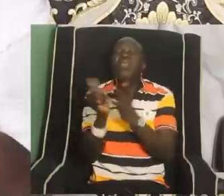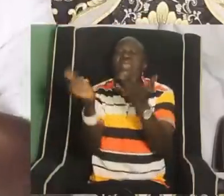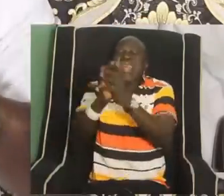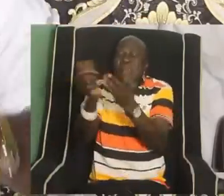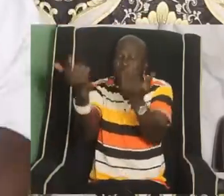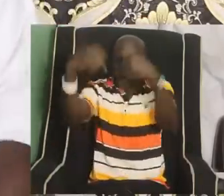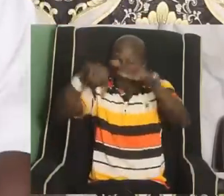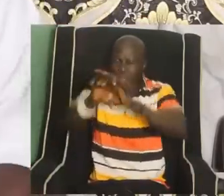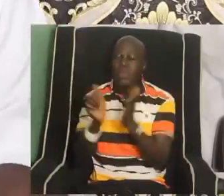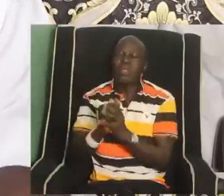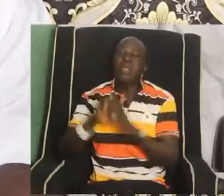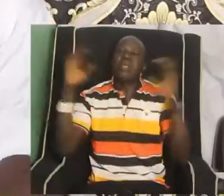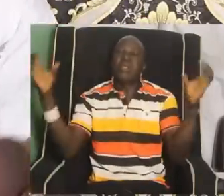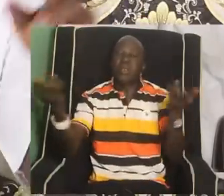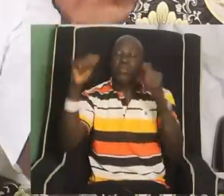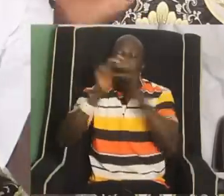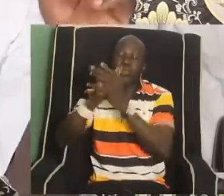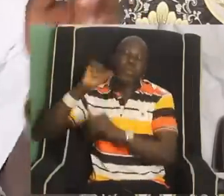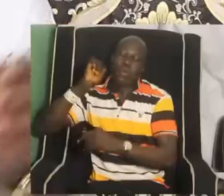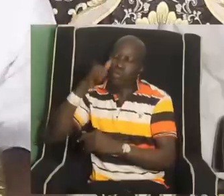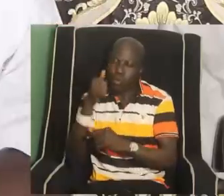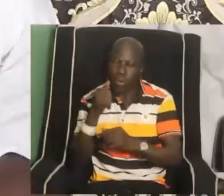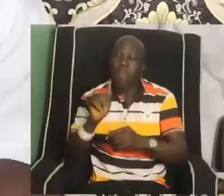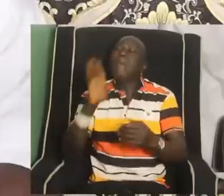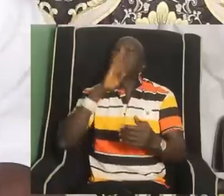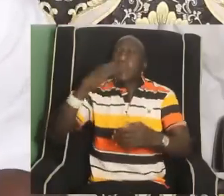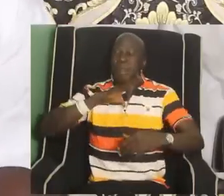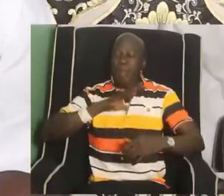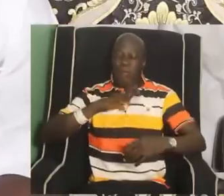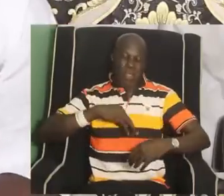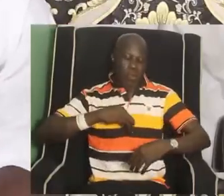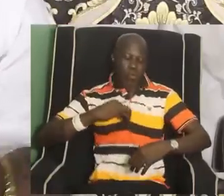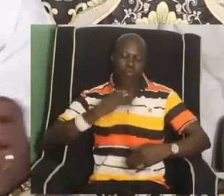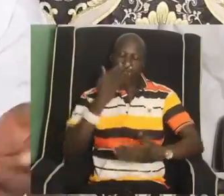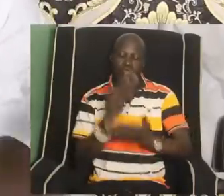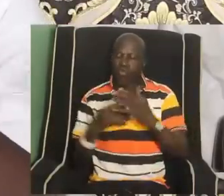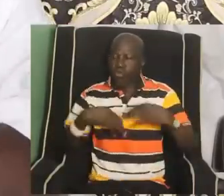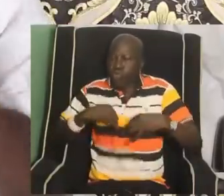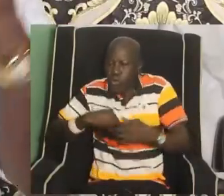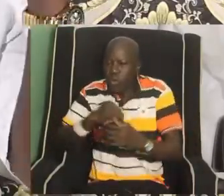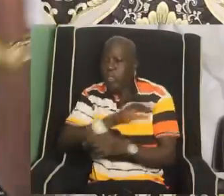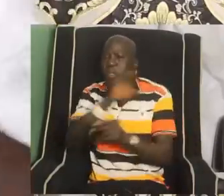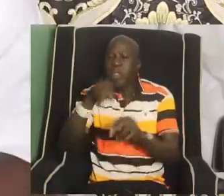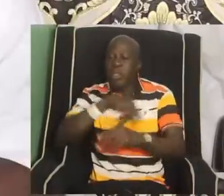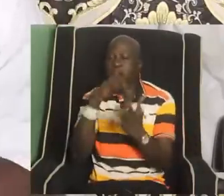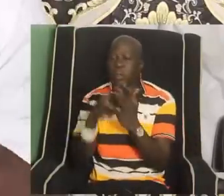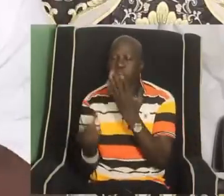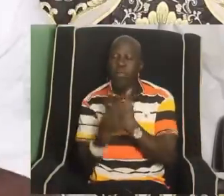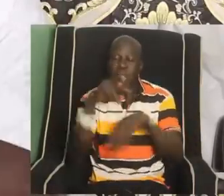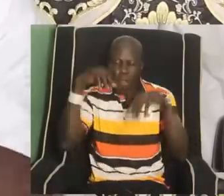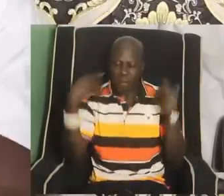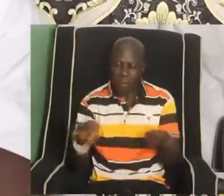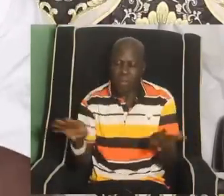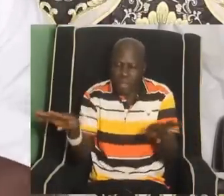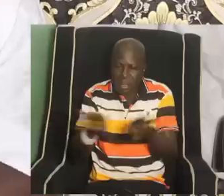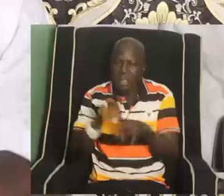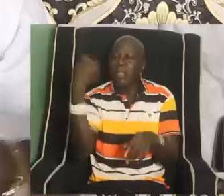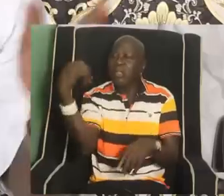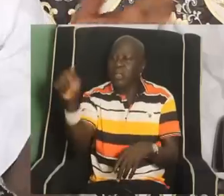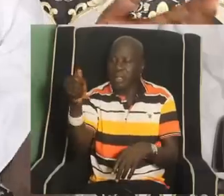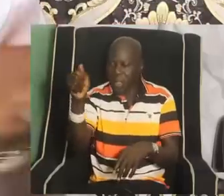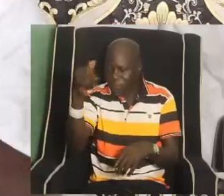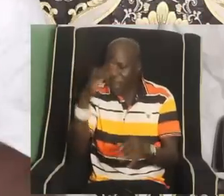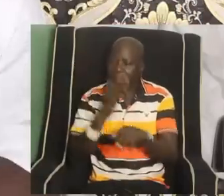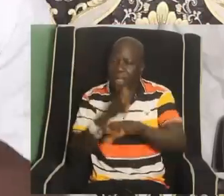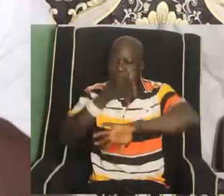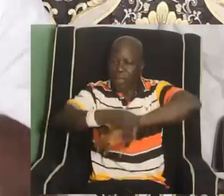oba lola. O so that is coming to shebe ba tomorrow. Ko wo so to da. We are a good clothes. Ago me wa bo la fe pari. We will close by 10:30. Ba